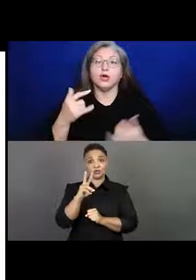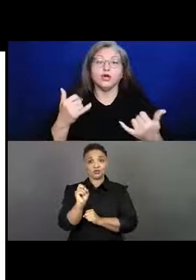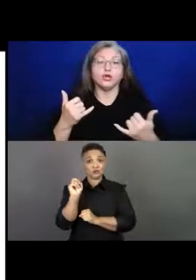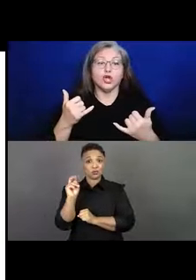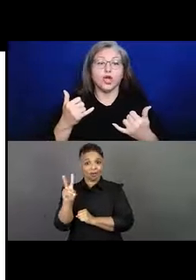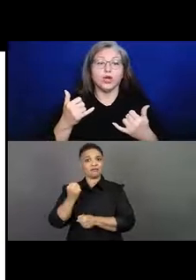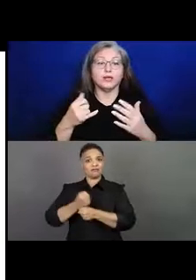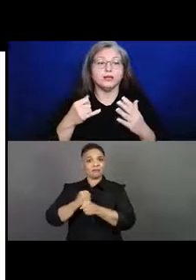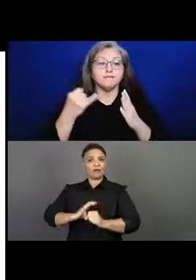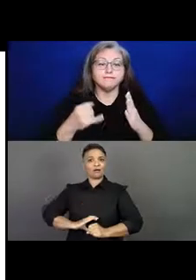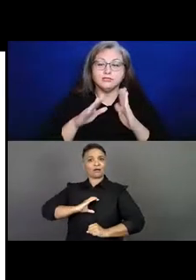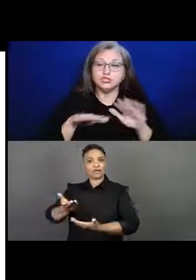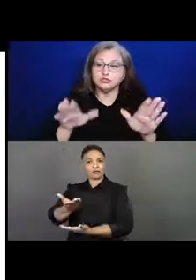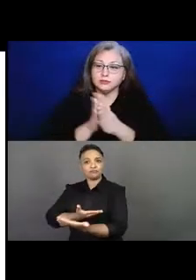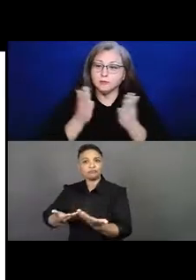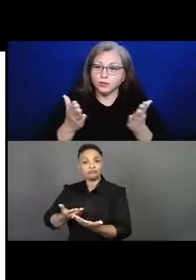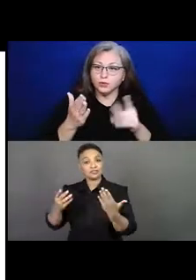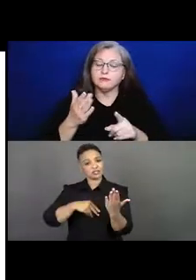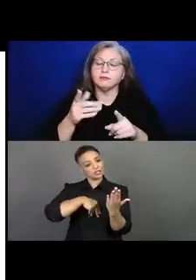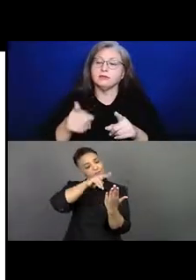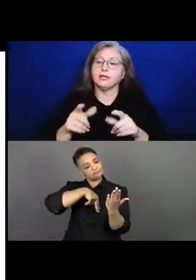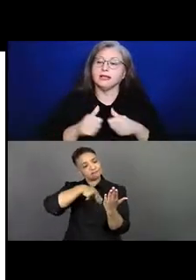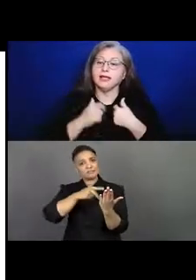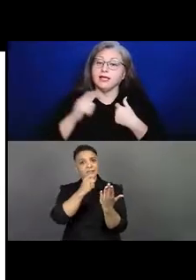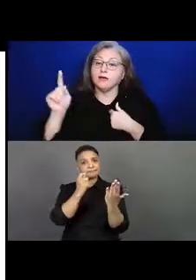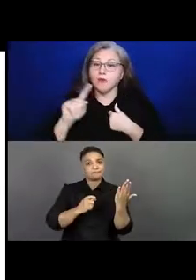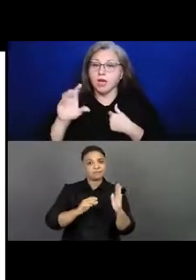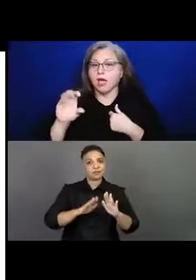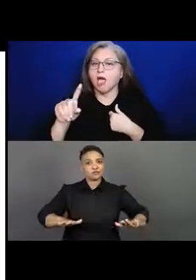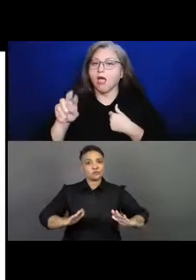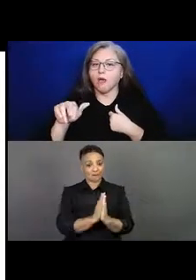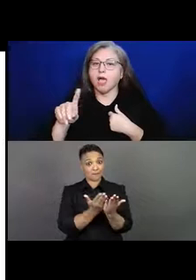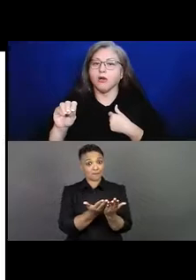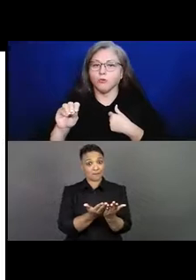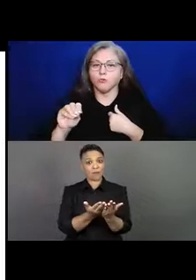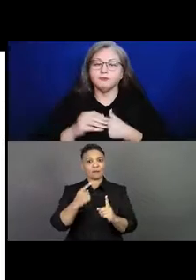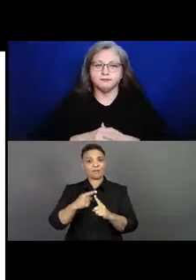illustrating children's books, and she resides in Colorado.